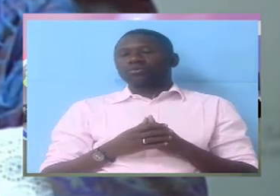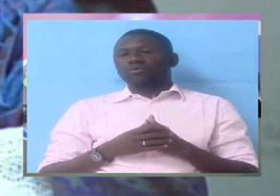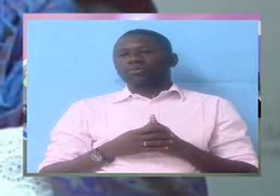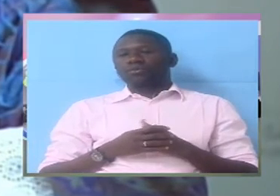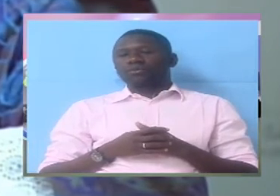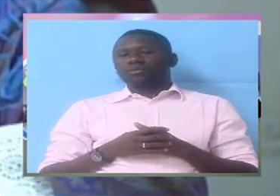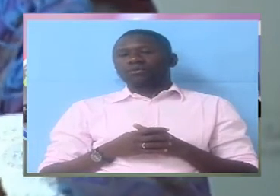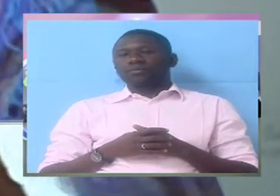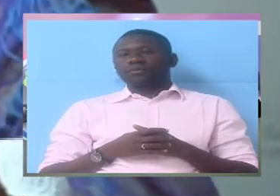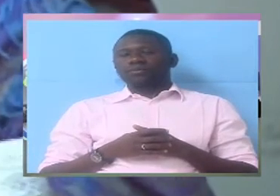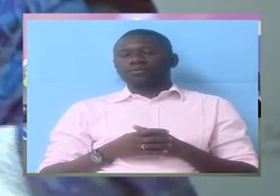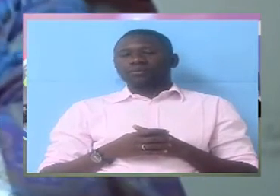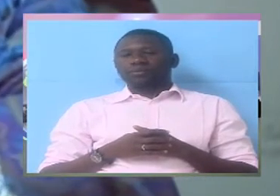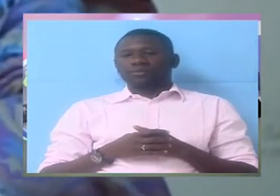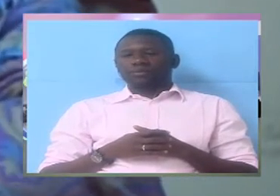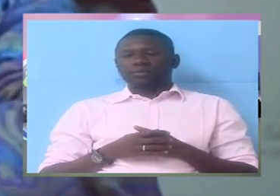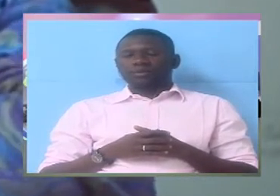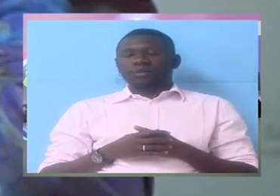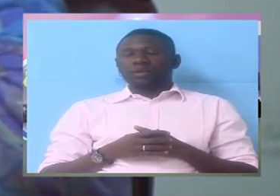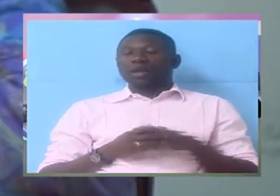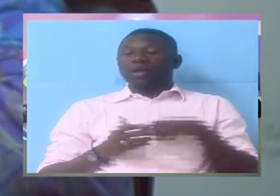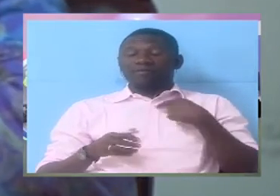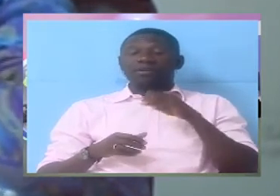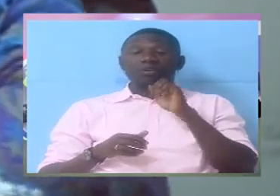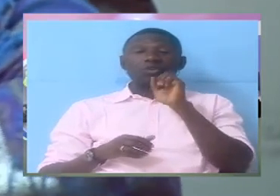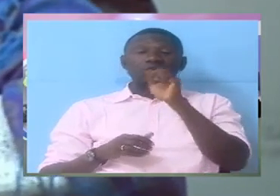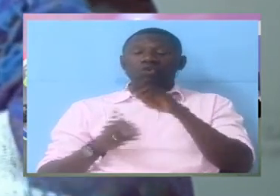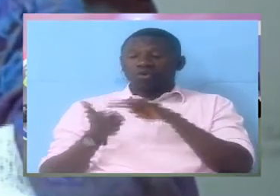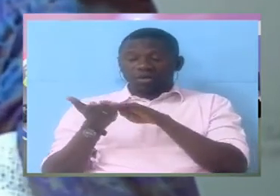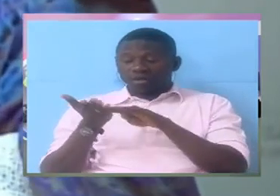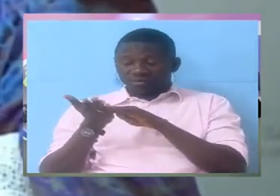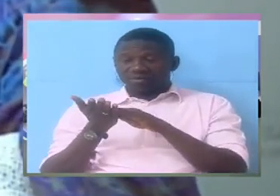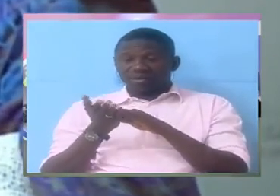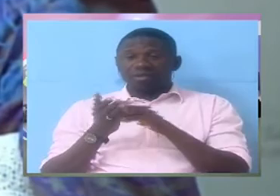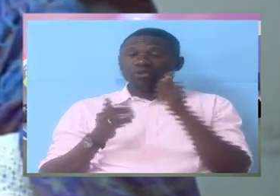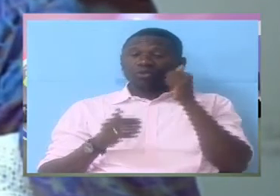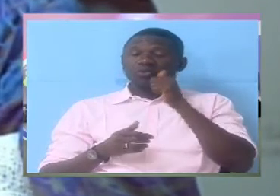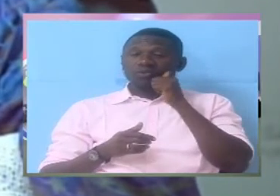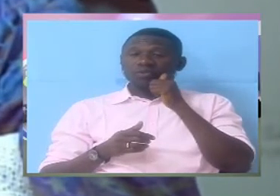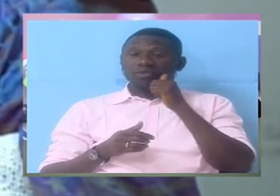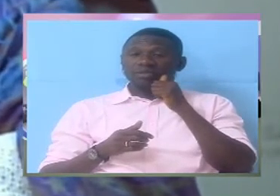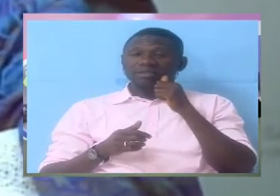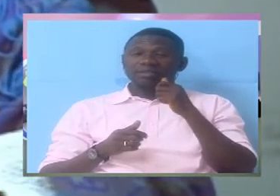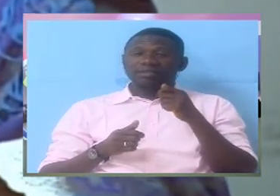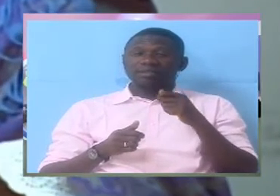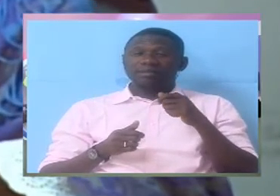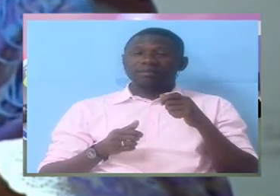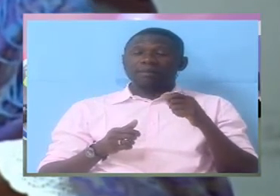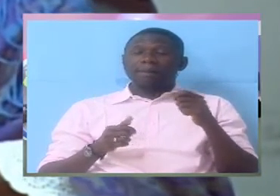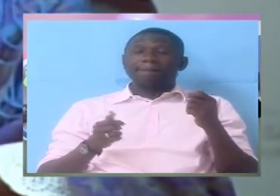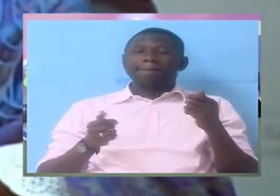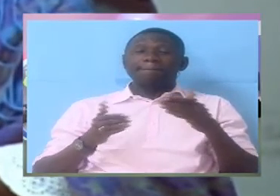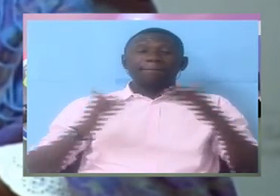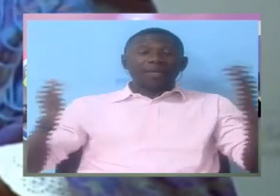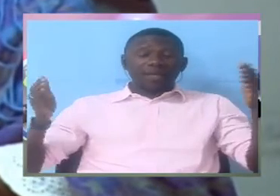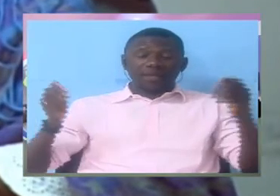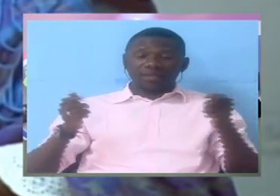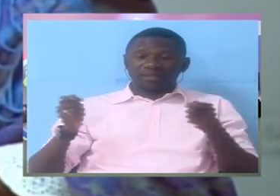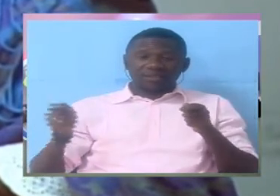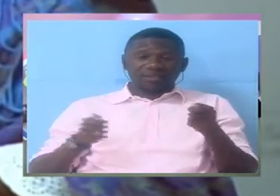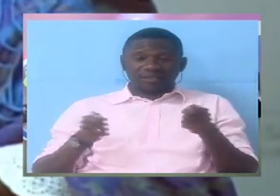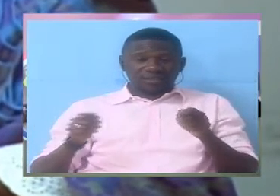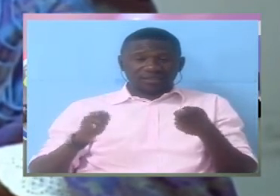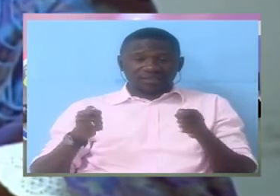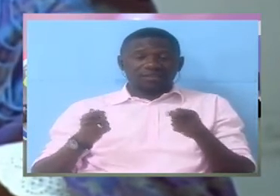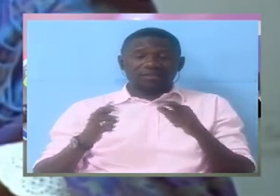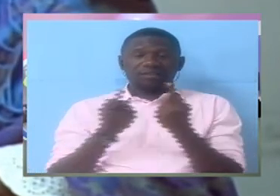tajire yalde. Yet your definition is using heavy equipment. Hanin kabbi fanan akoto nyin ko na ko wala ka fembata ka imuna fangala ka